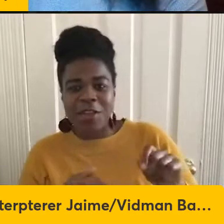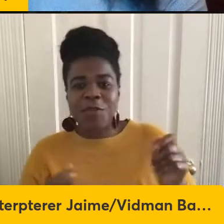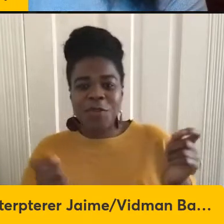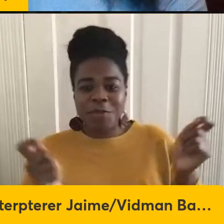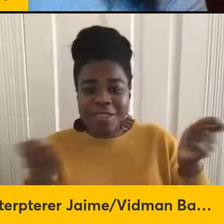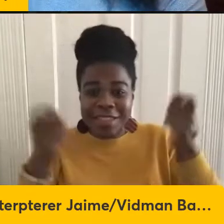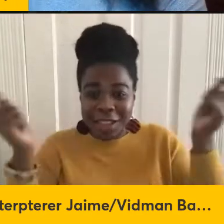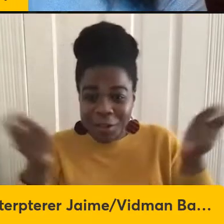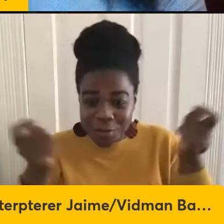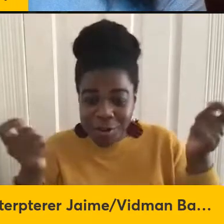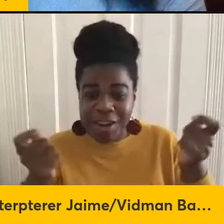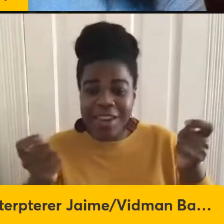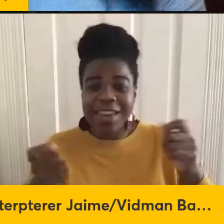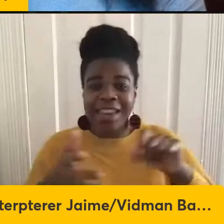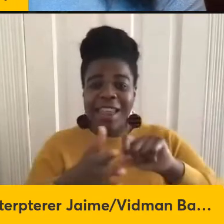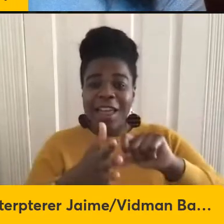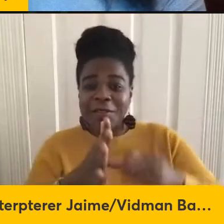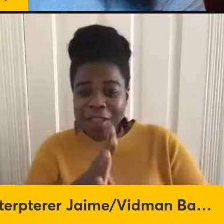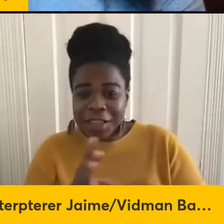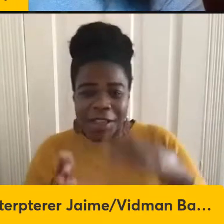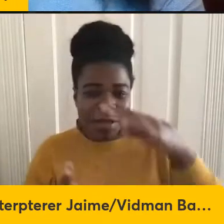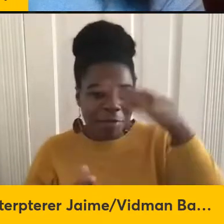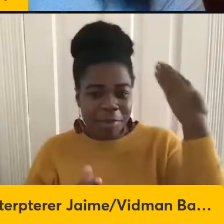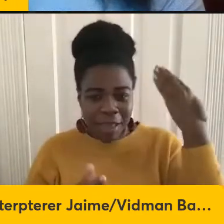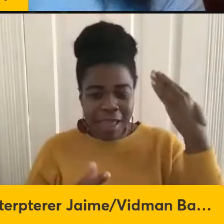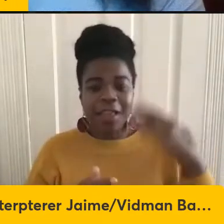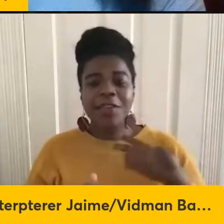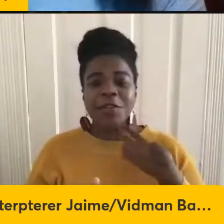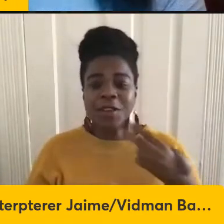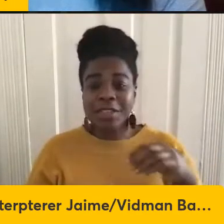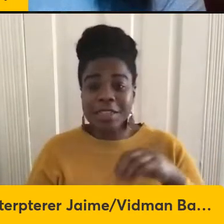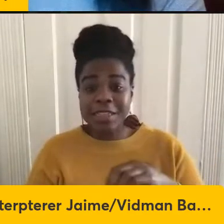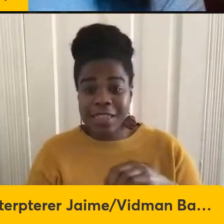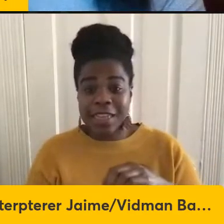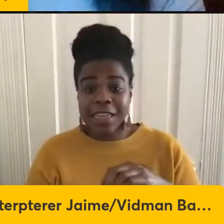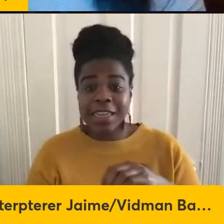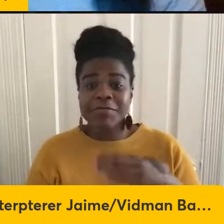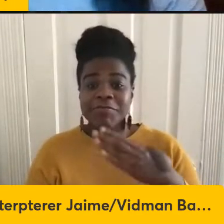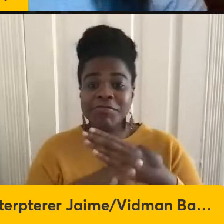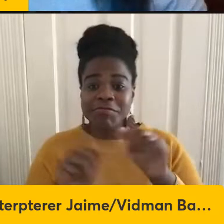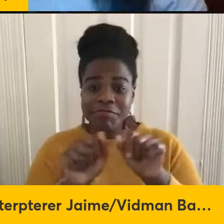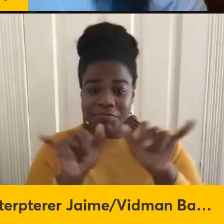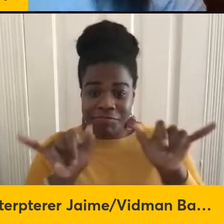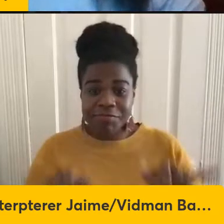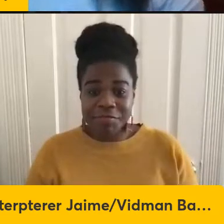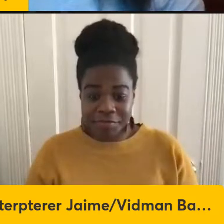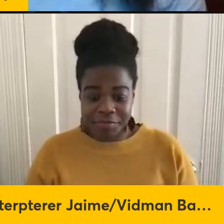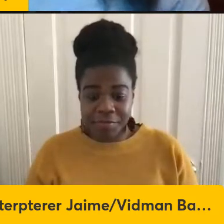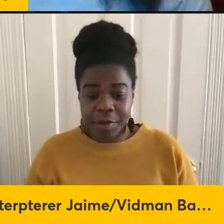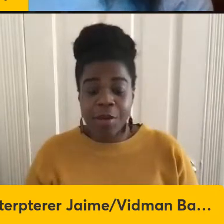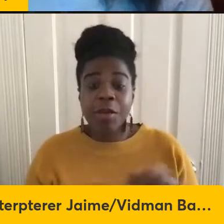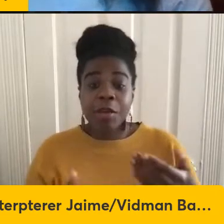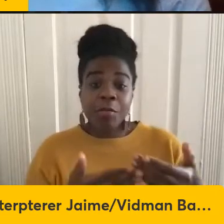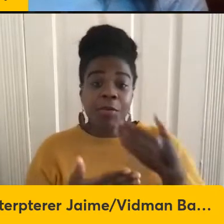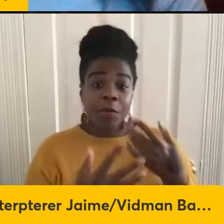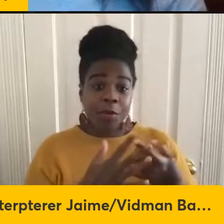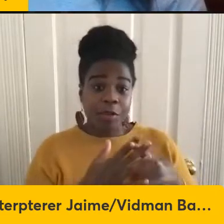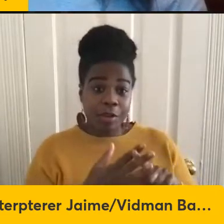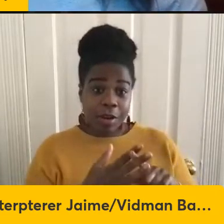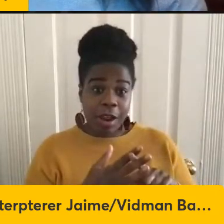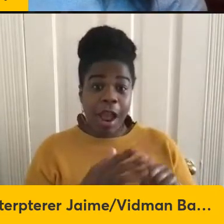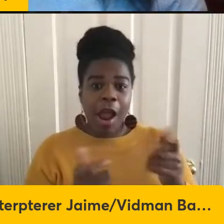supporting Black voices in immunology. Before we begin, we would like to thank our